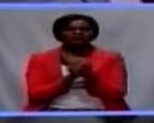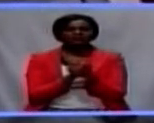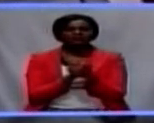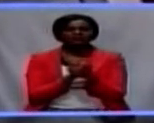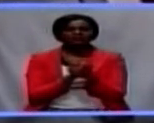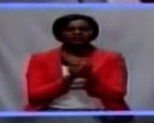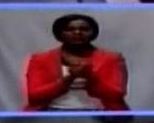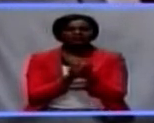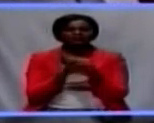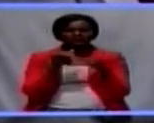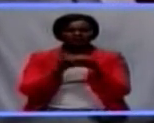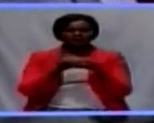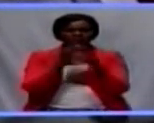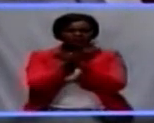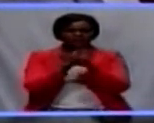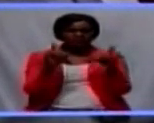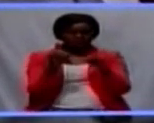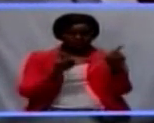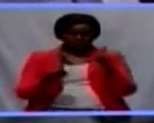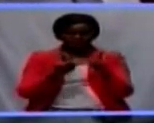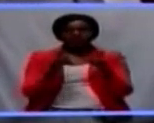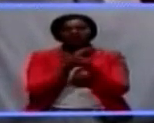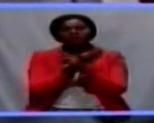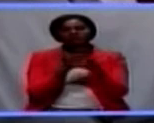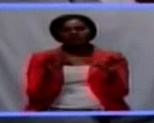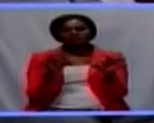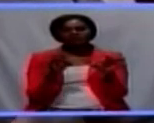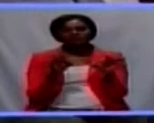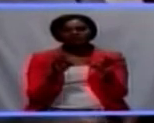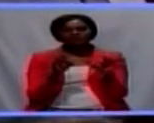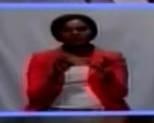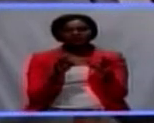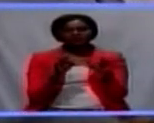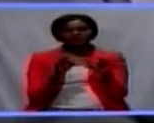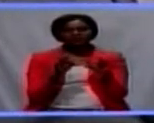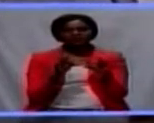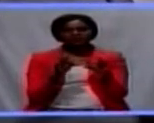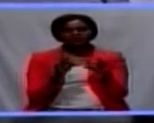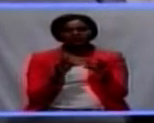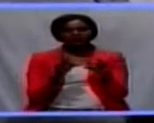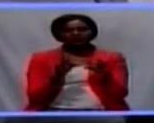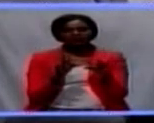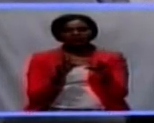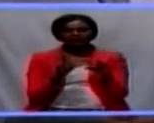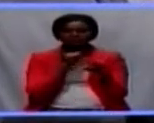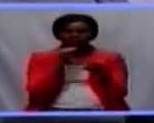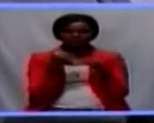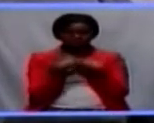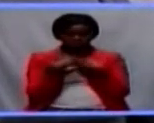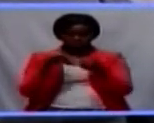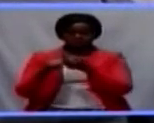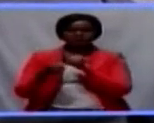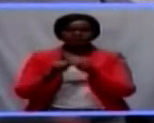advantage in a democracy is that people are free to think and do anything, provided probably they don't cross a particular